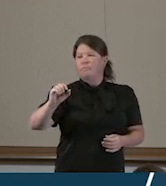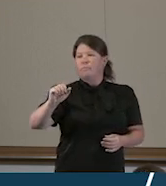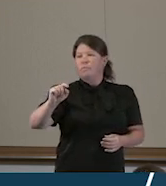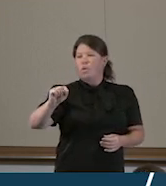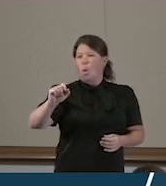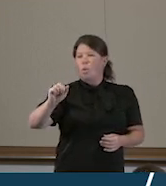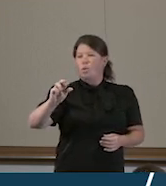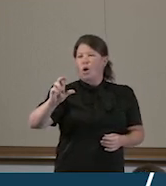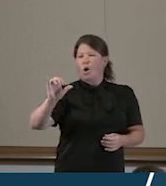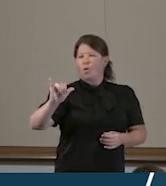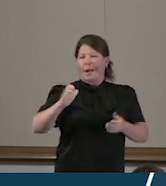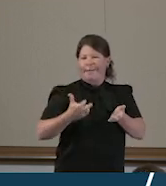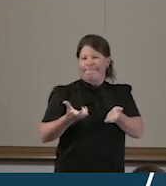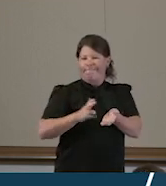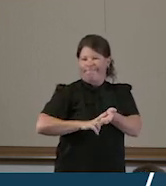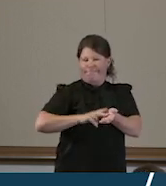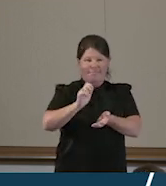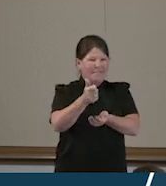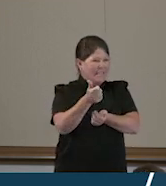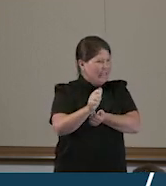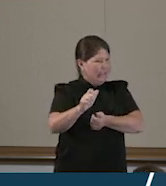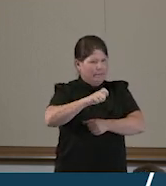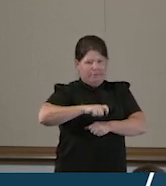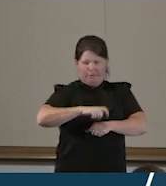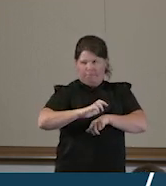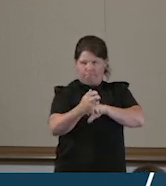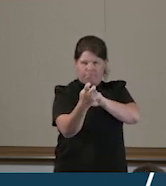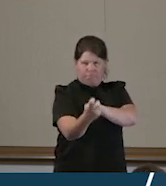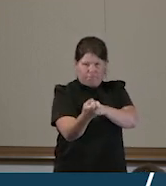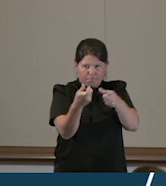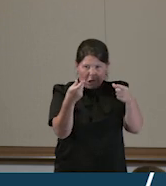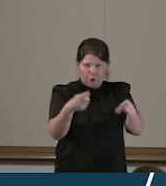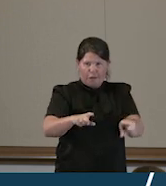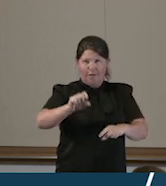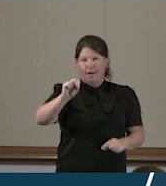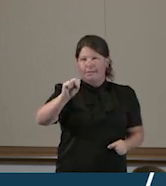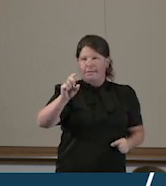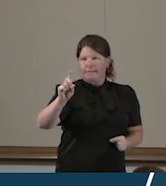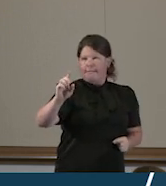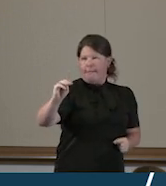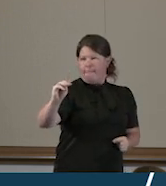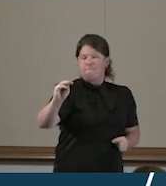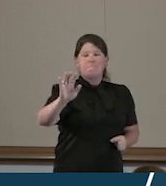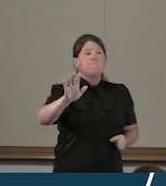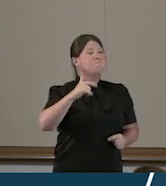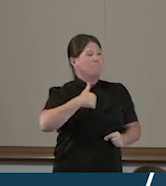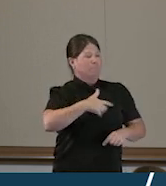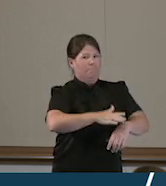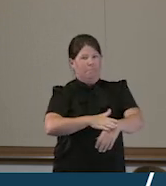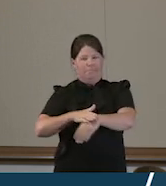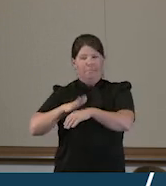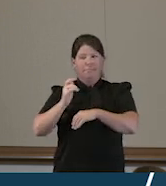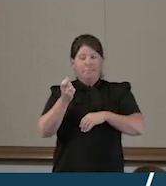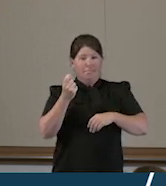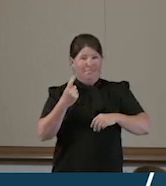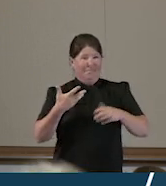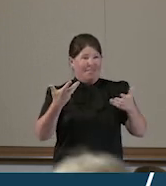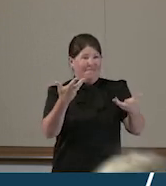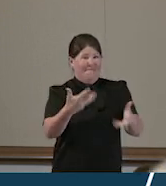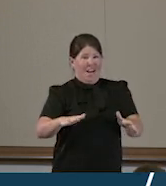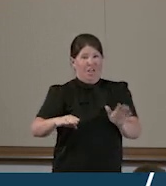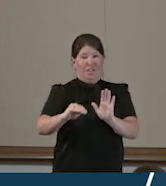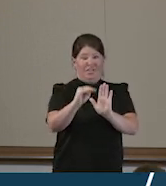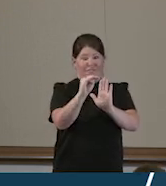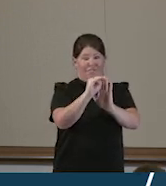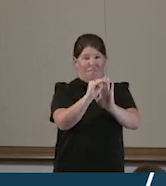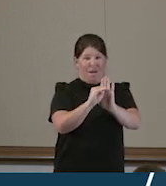aware of this every single time I do an SDM agreement. Before you use this agreement before you put it on file with